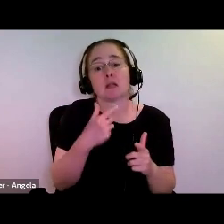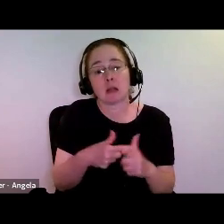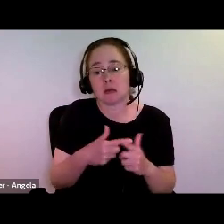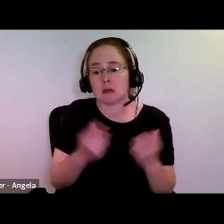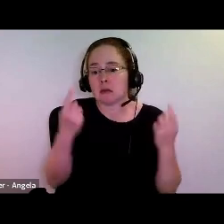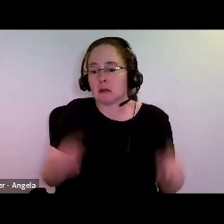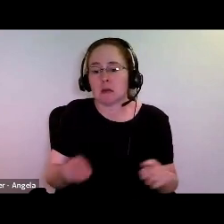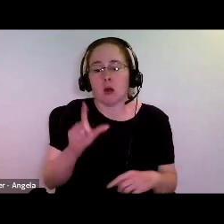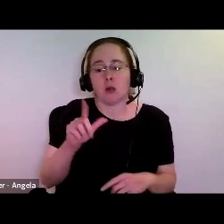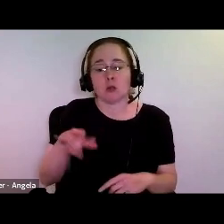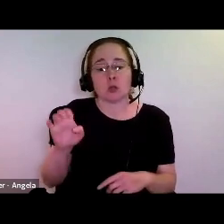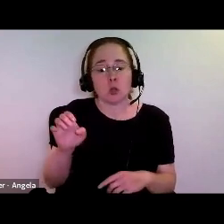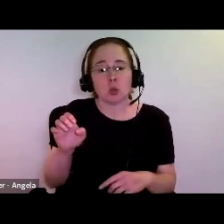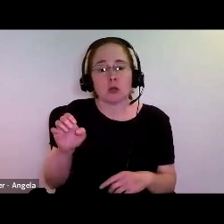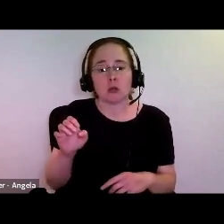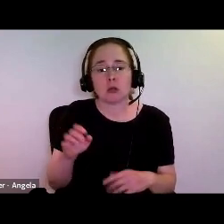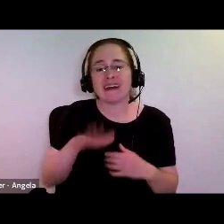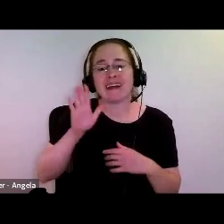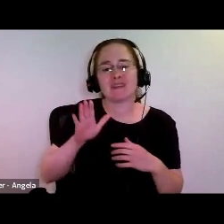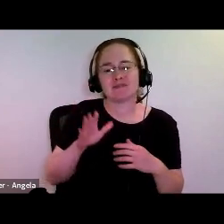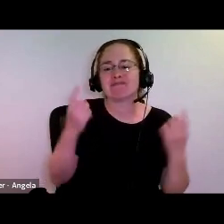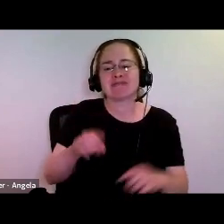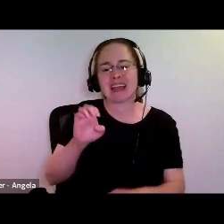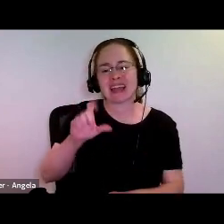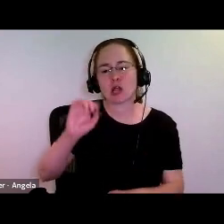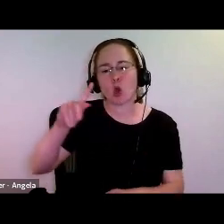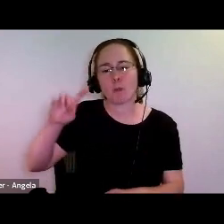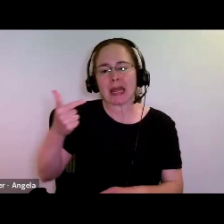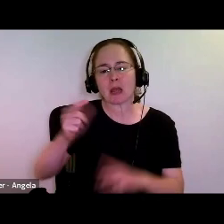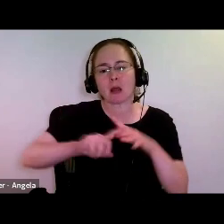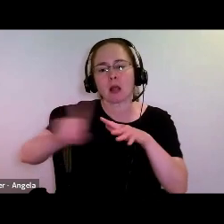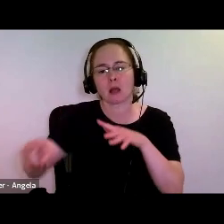position where his eloping increased into unsafe